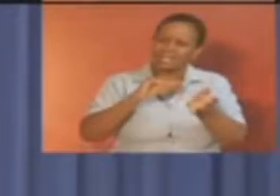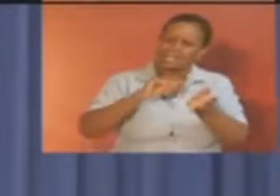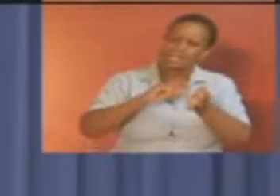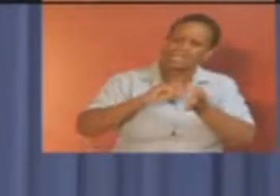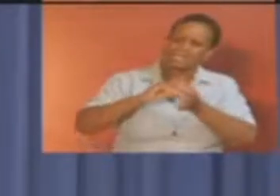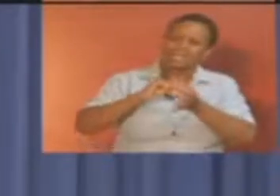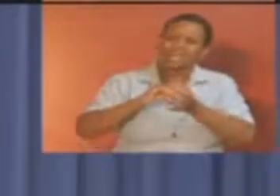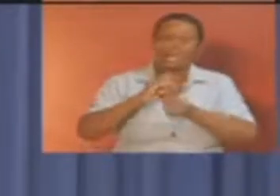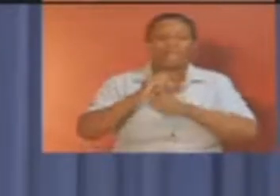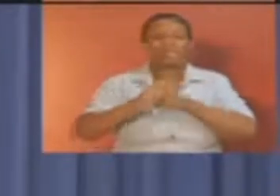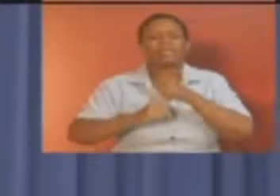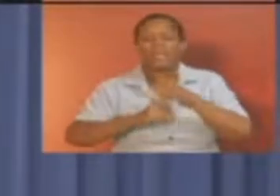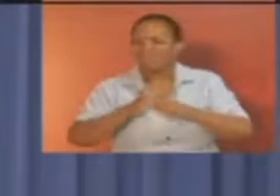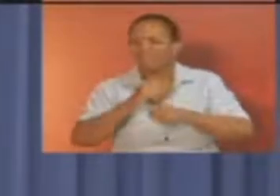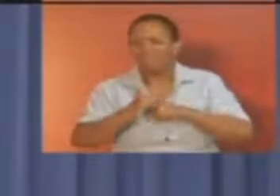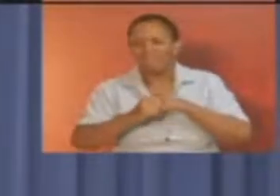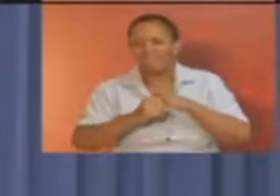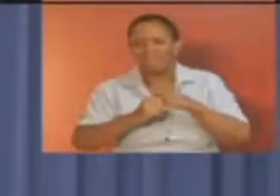generate one patient.